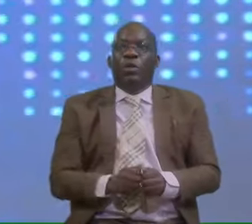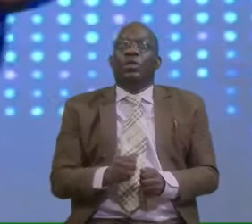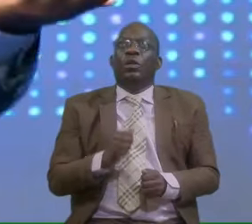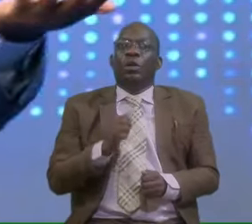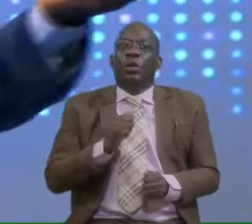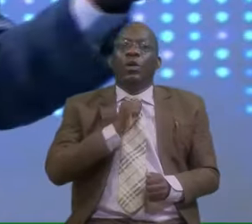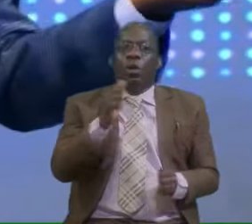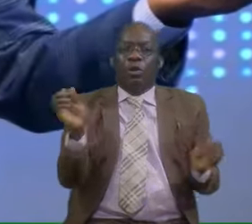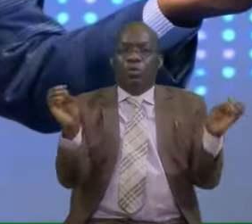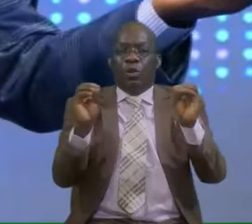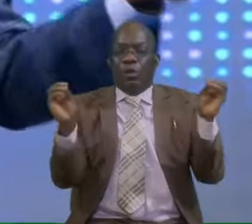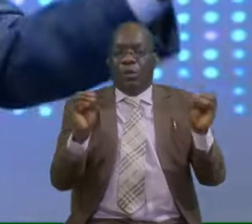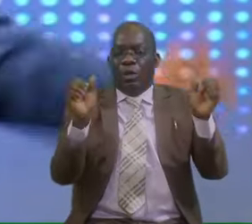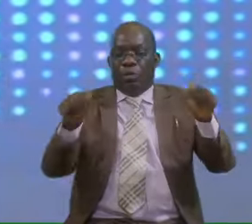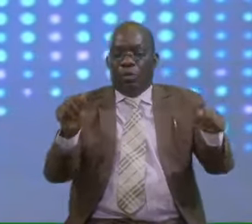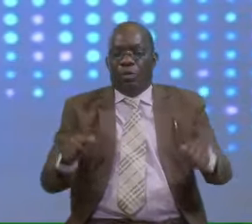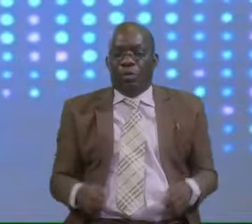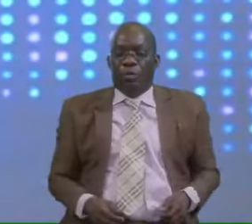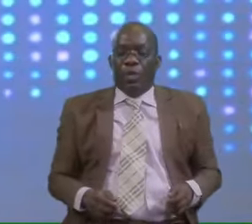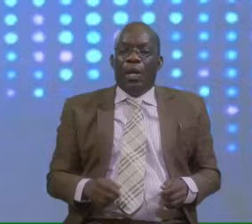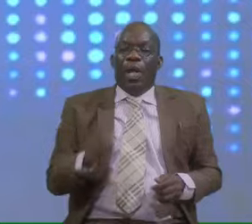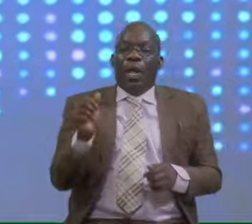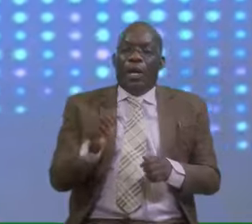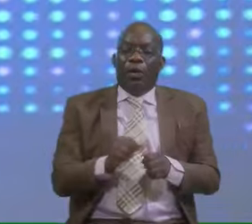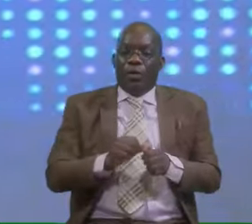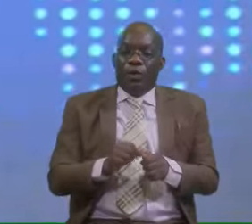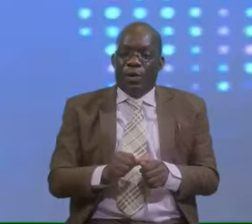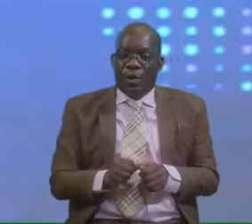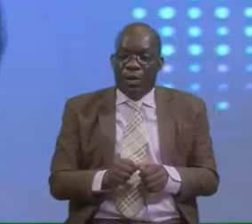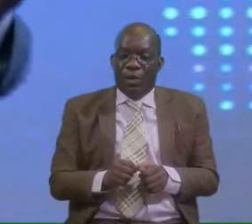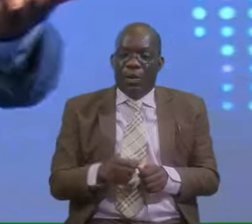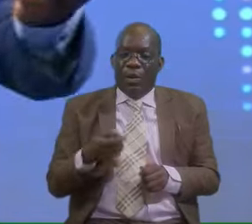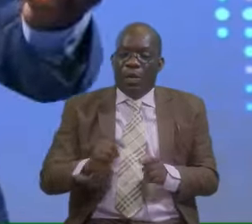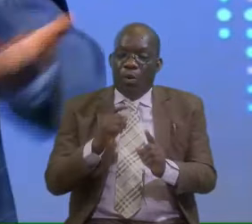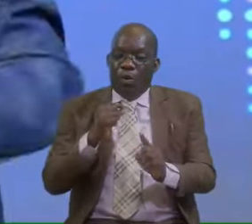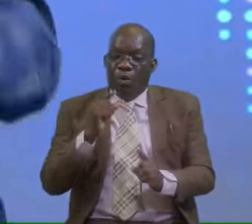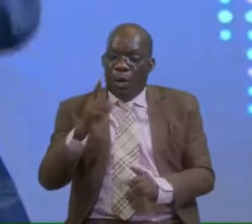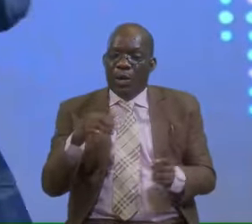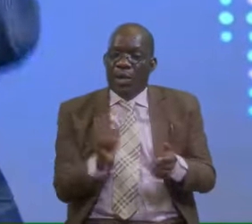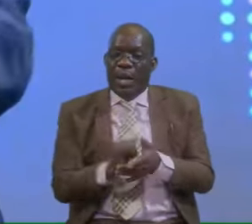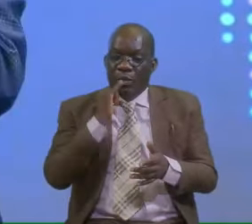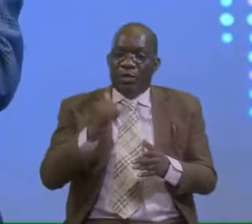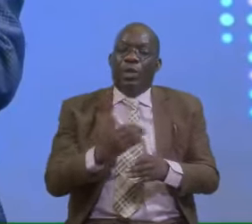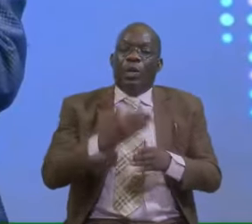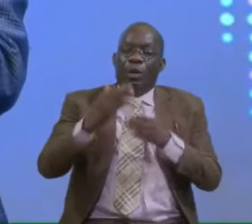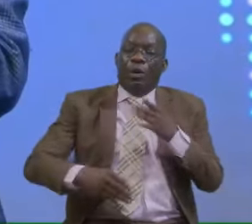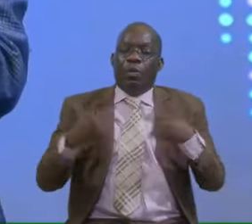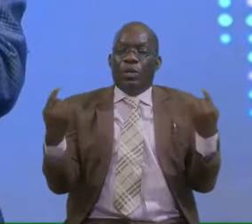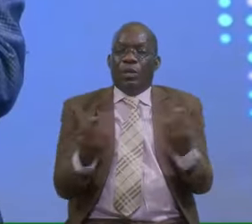see, everybody has impossibility. The one who is a total sinner, he